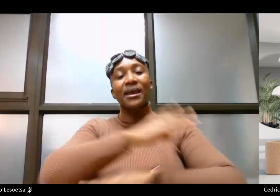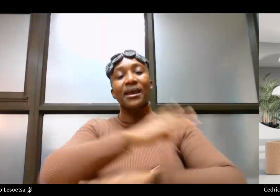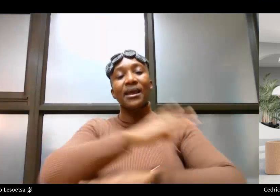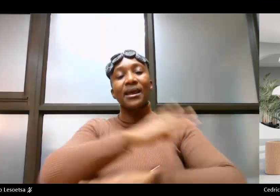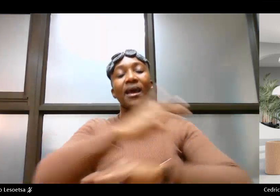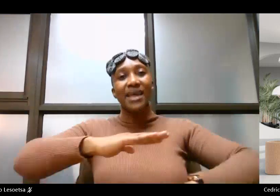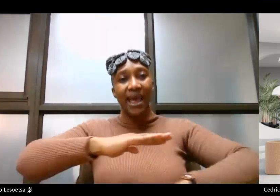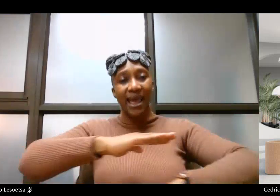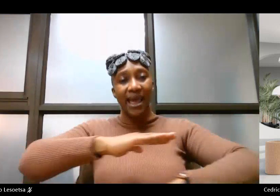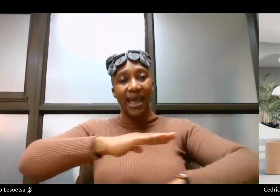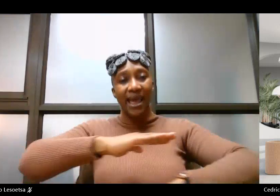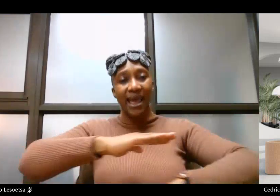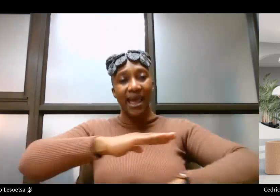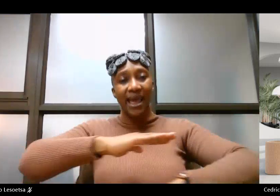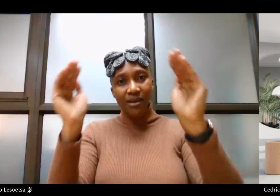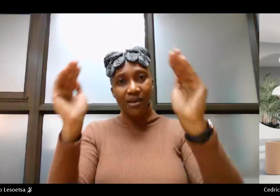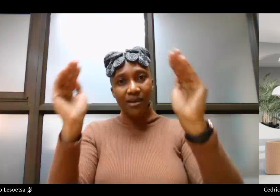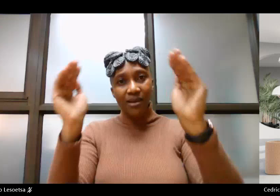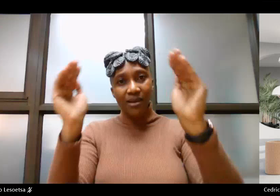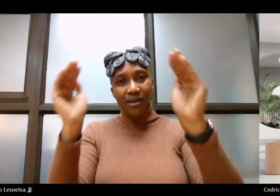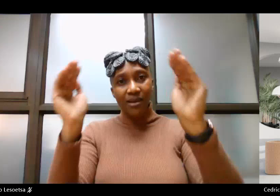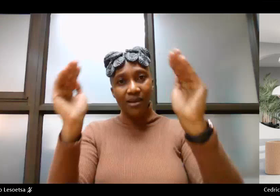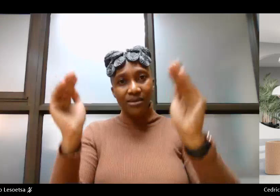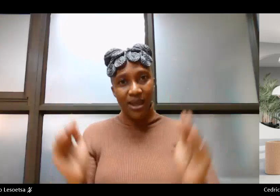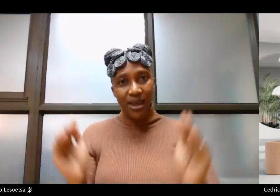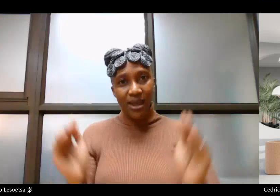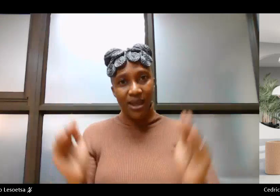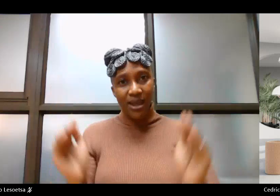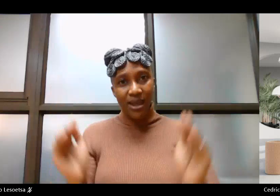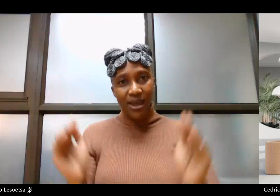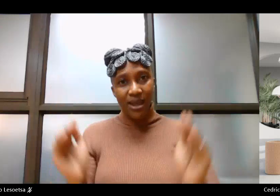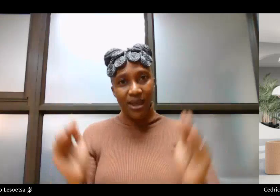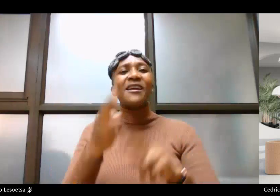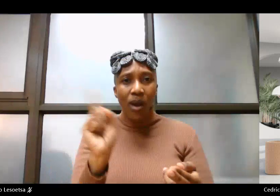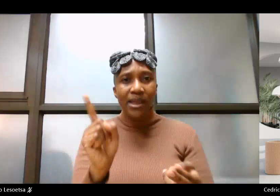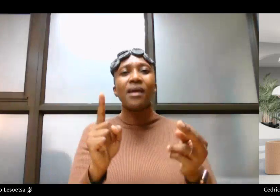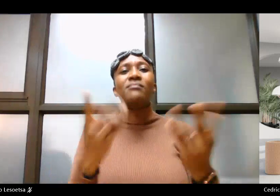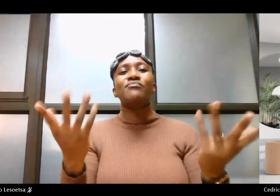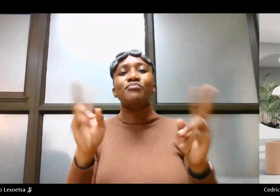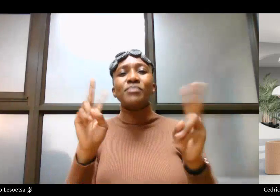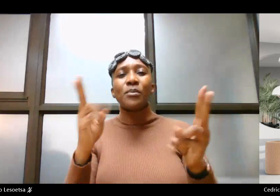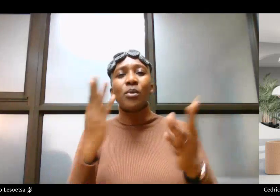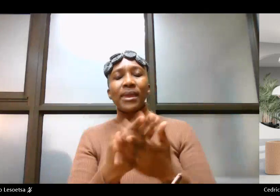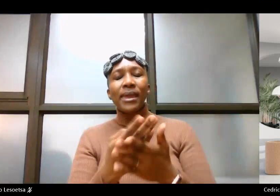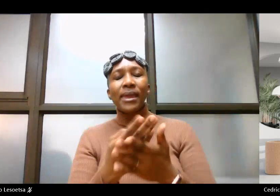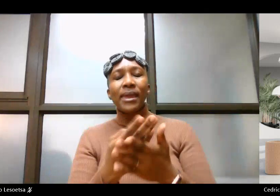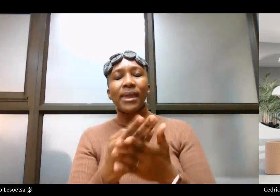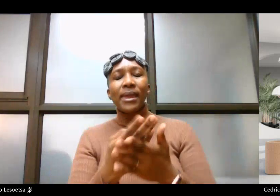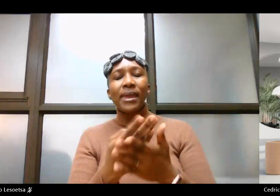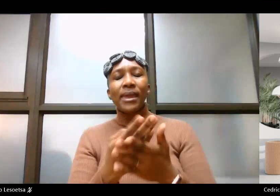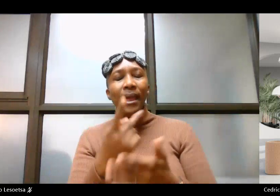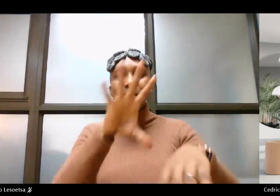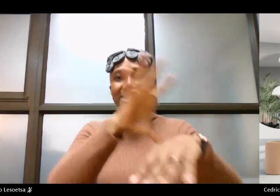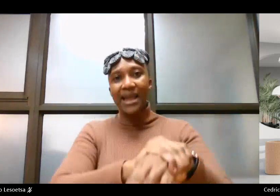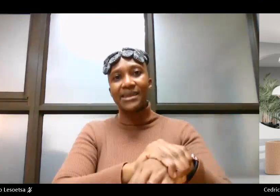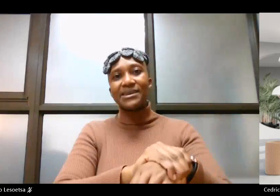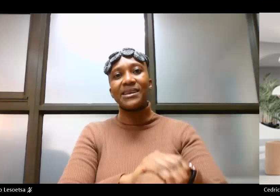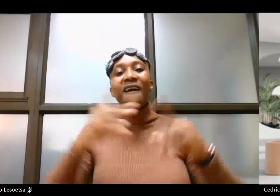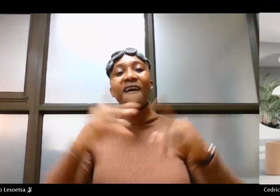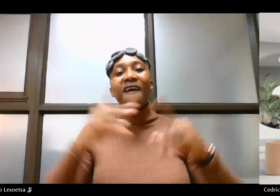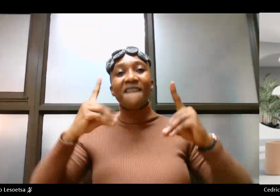disability then referred mainly to what people could see and touch, the physical disability.